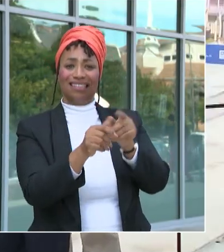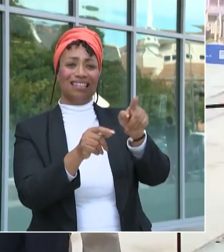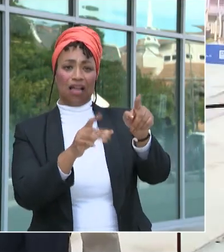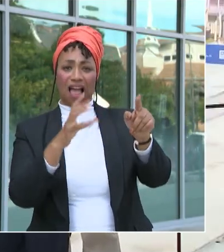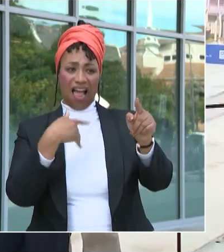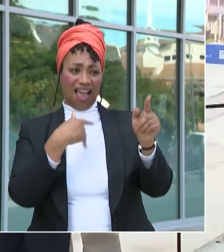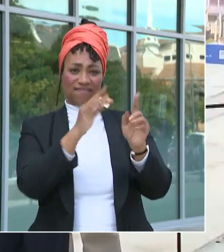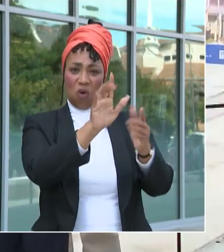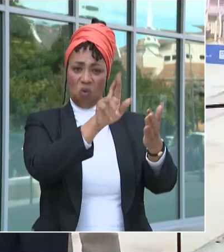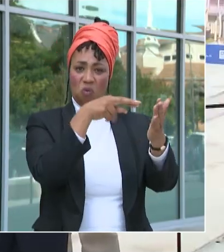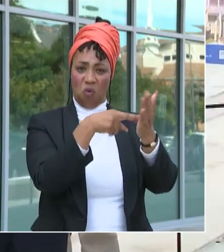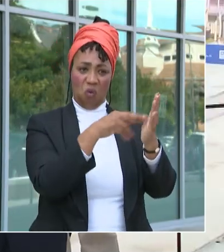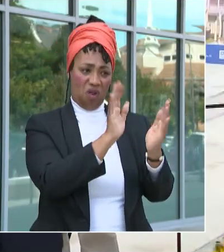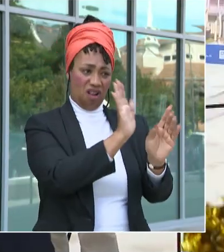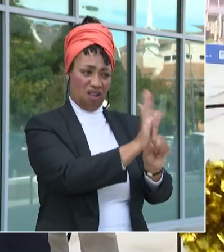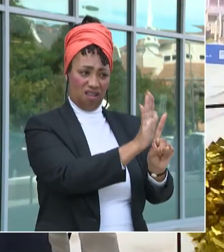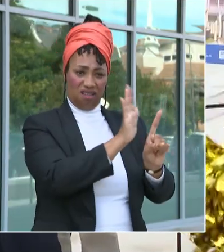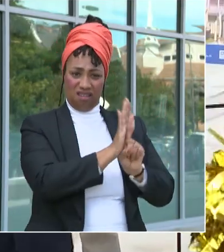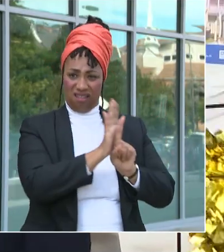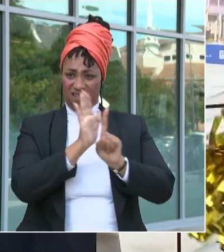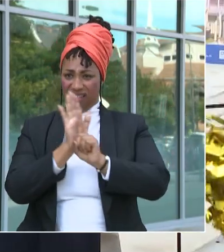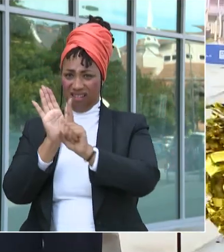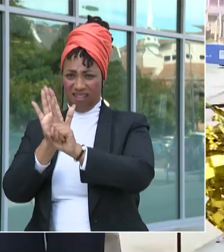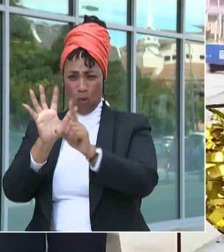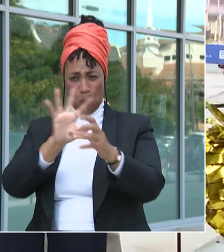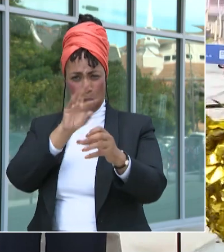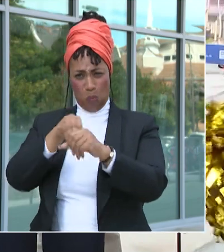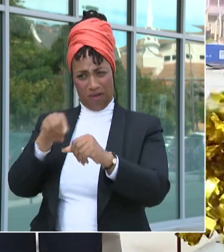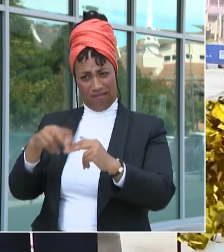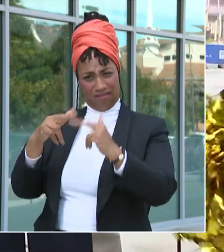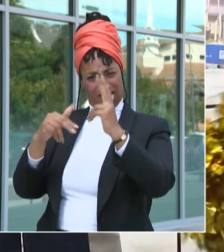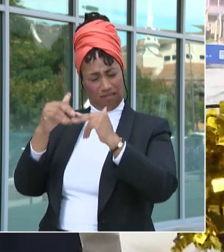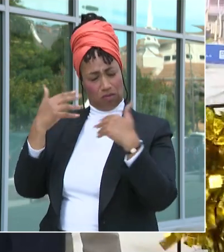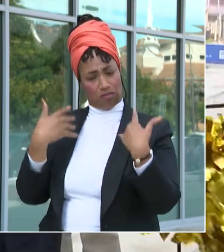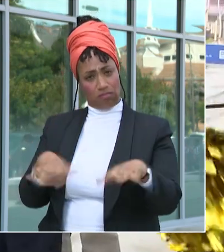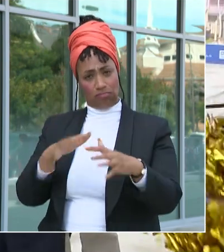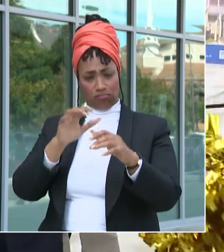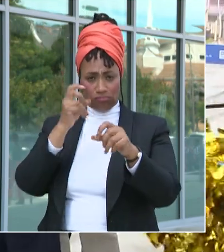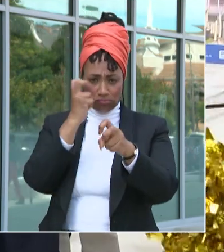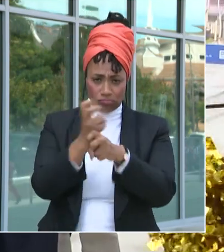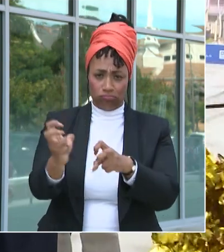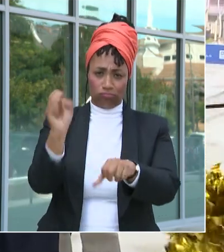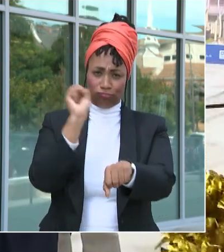their hard work, and then the hardworking men and women that helped to design this facility. If you're a part of the